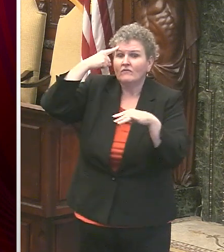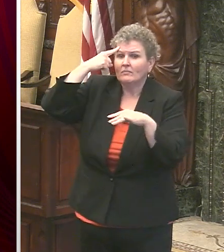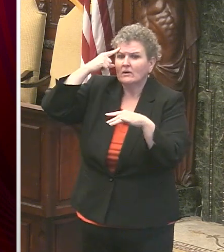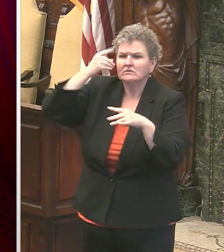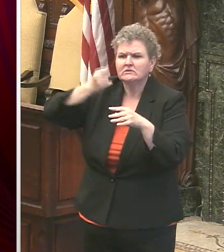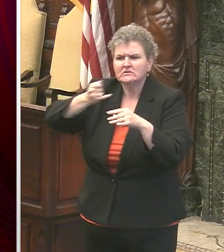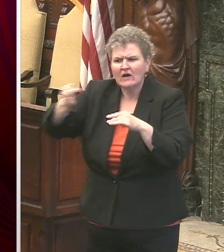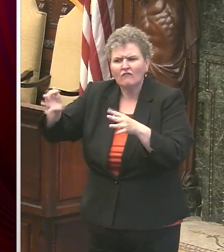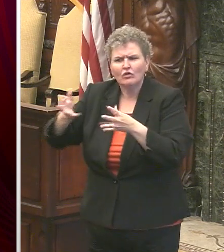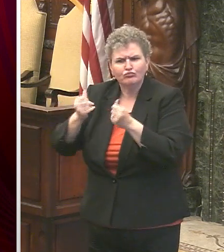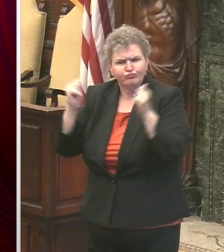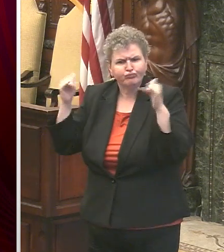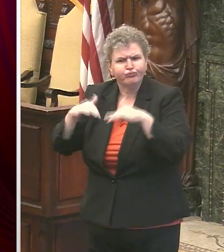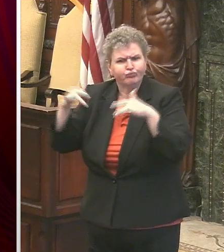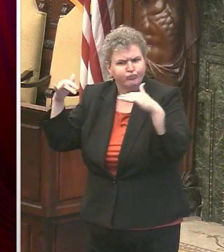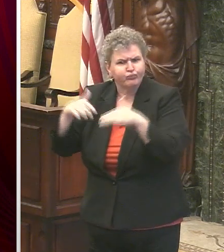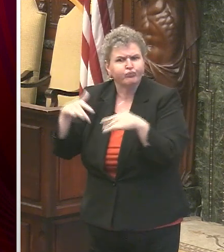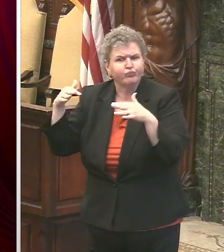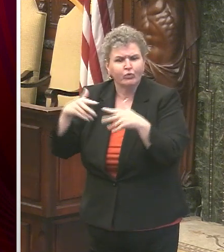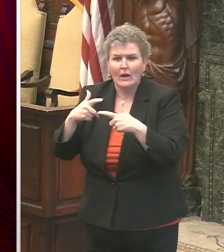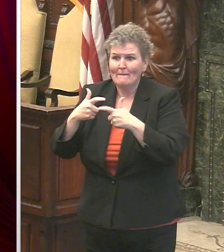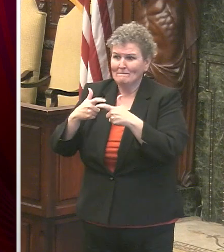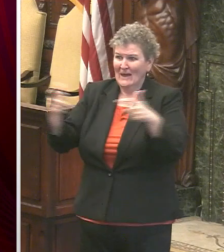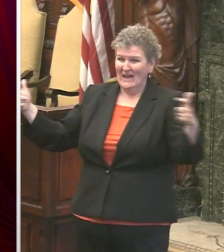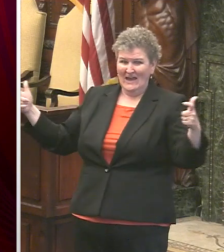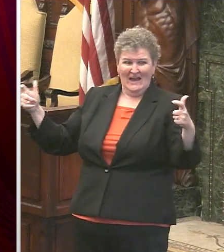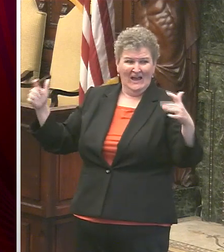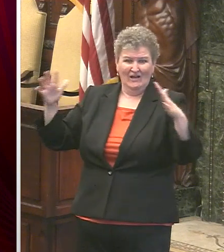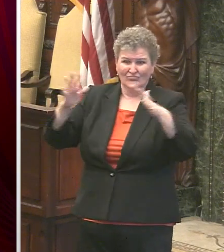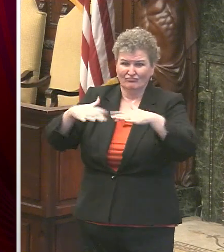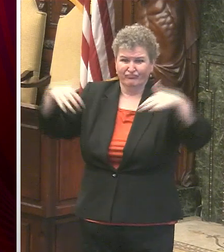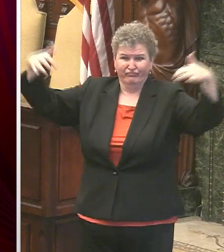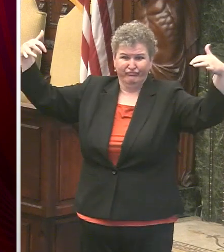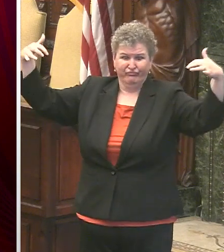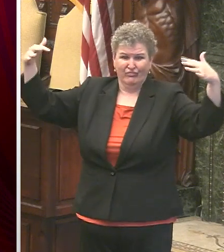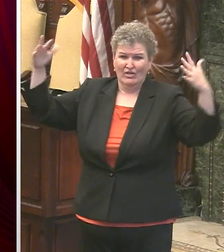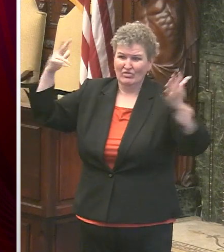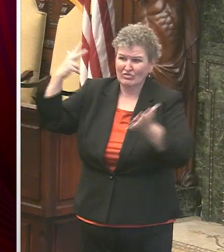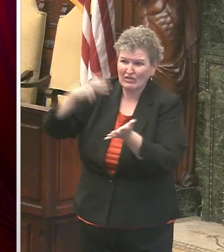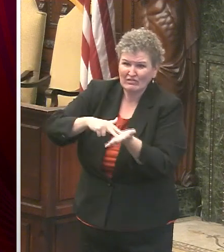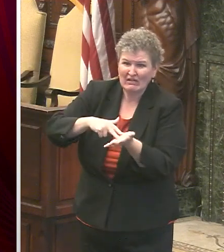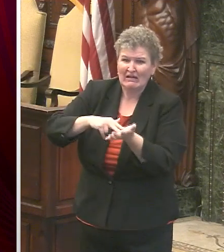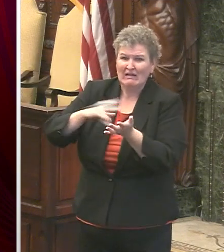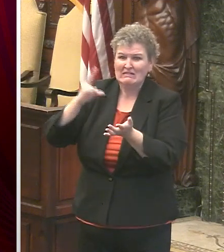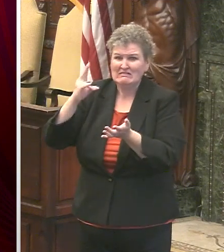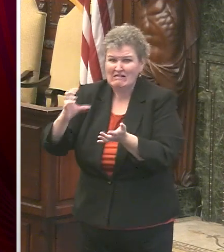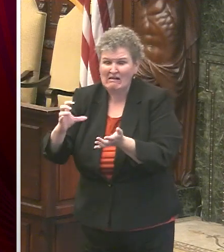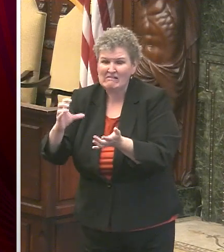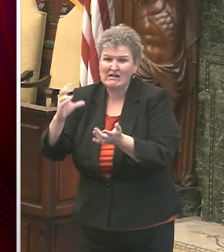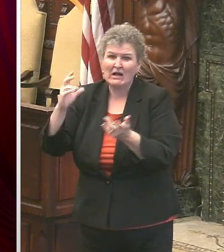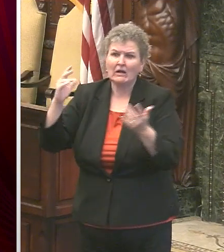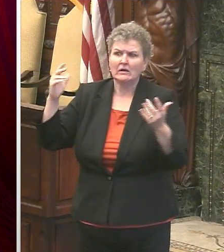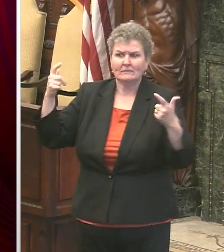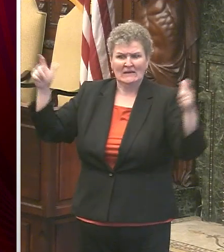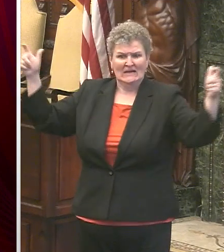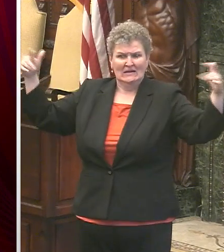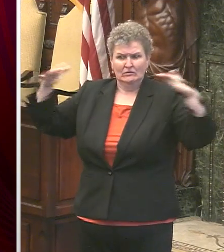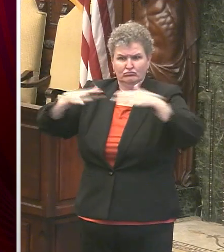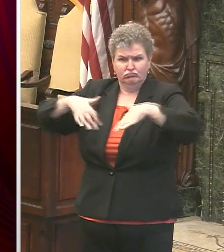very large venues, up to 3,750 people at one event. And outdoors, the governor's limits would allow